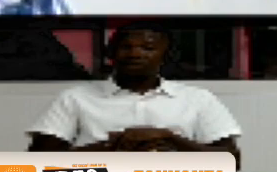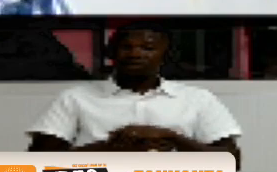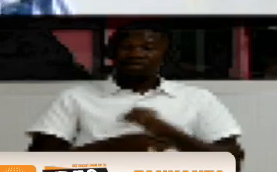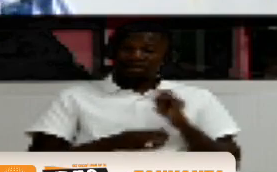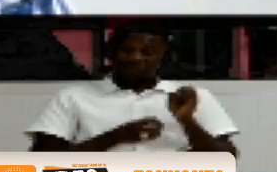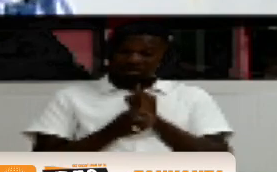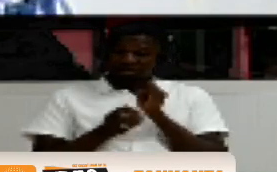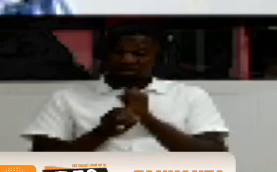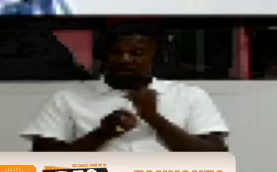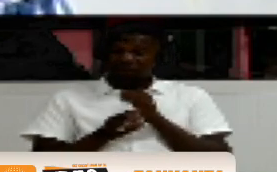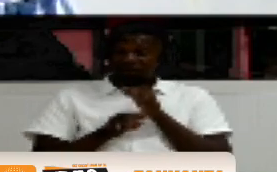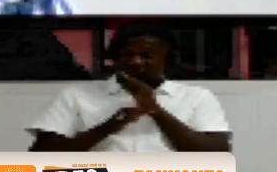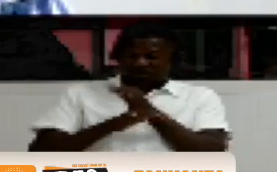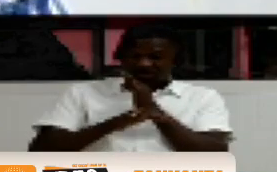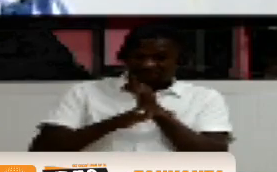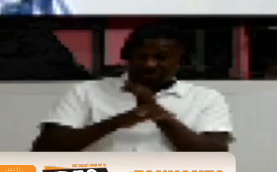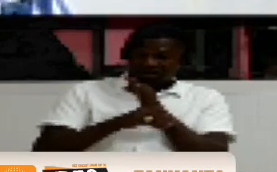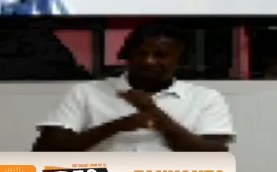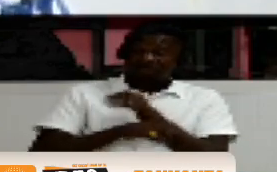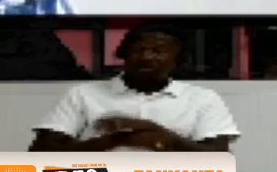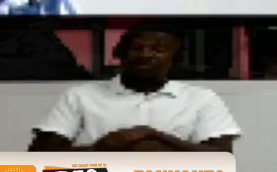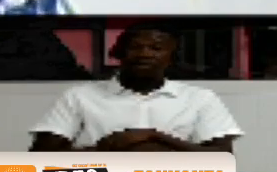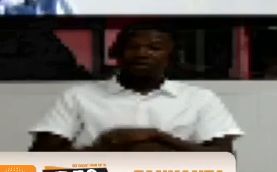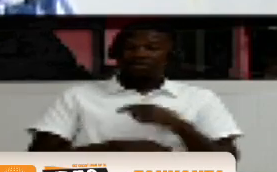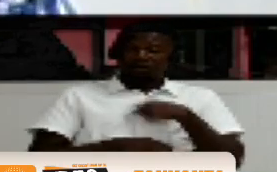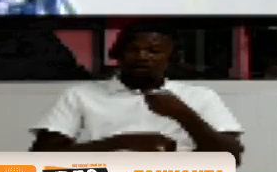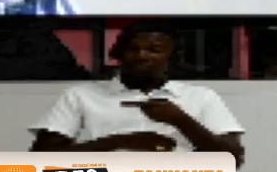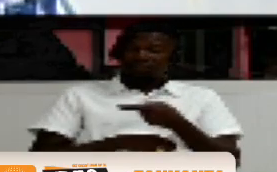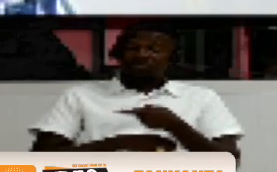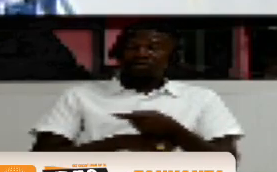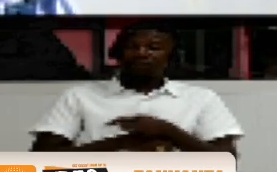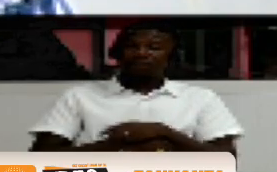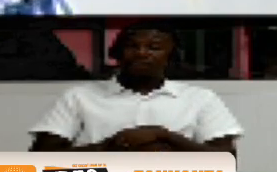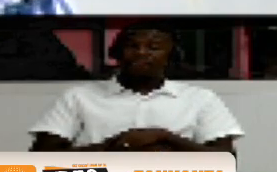Quranic sections, Dara. That would be from